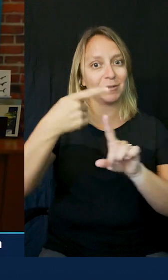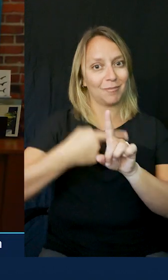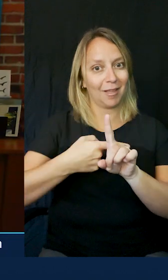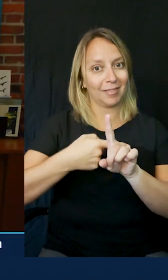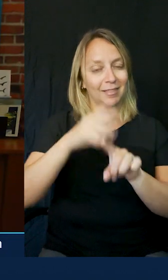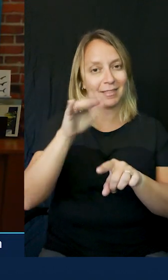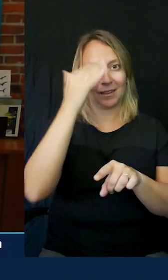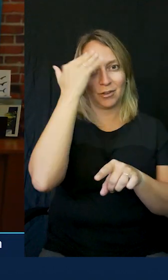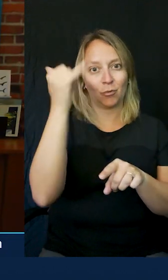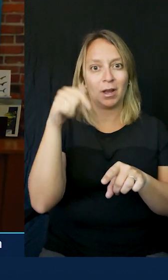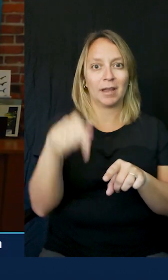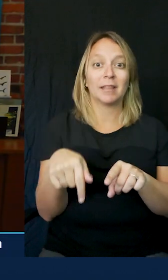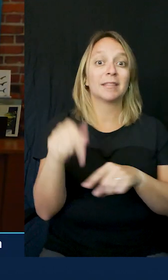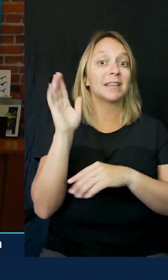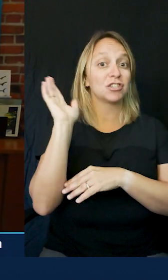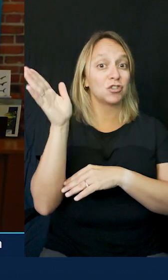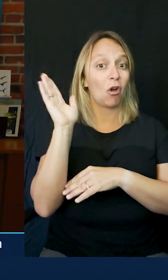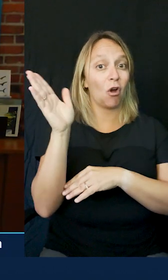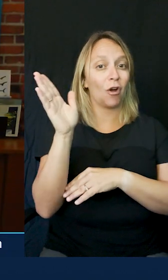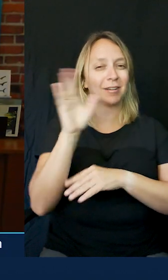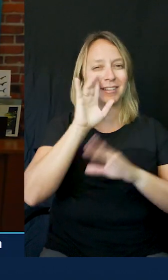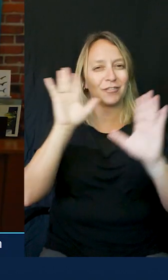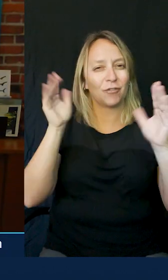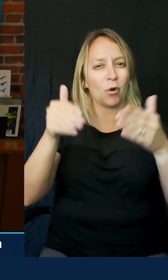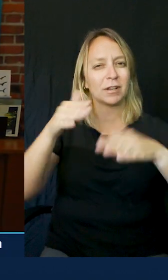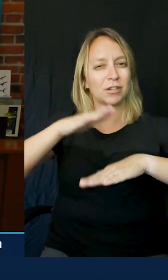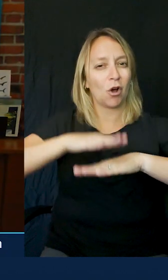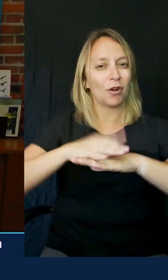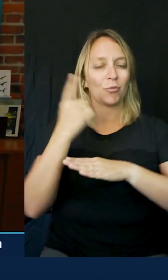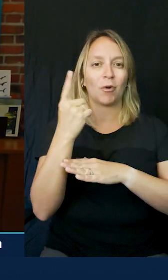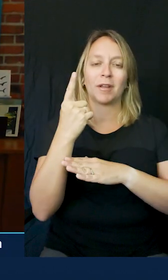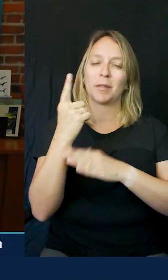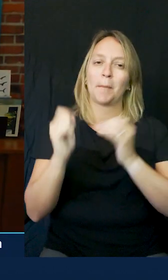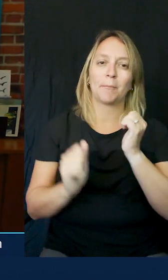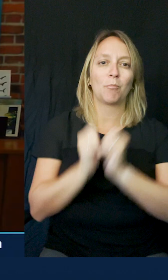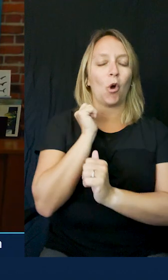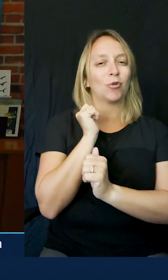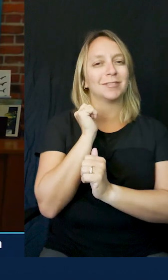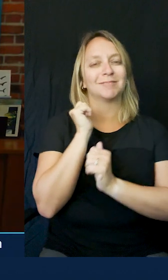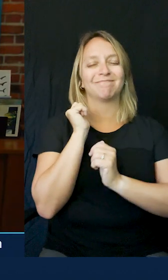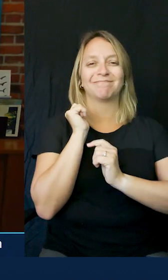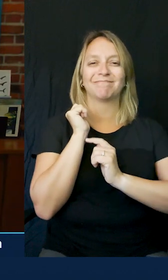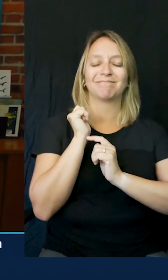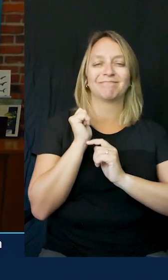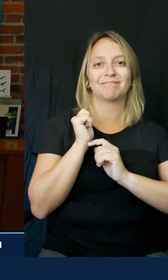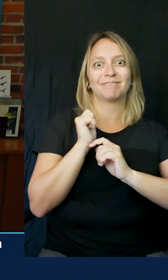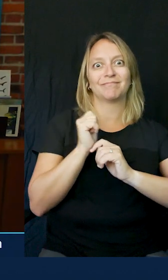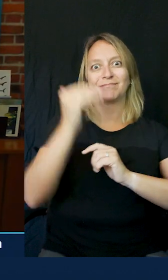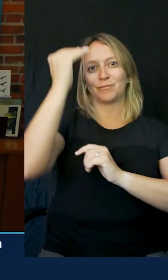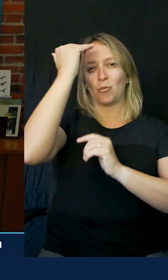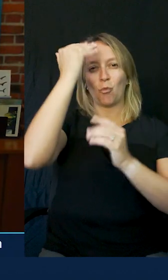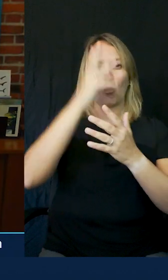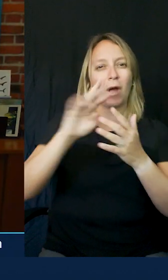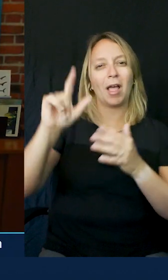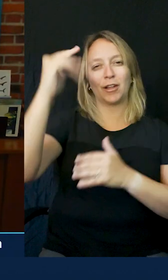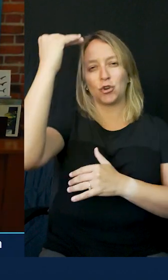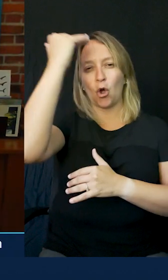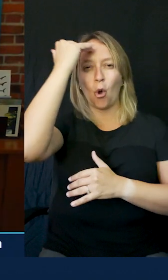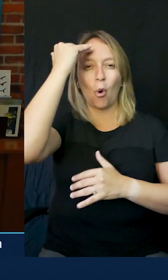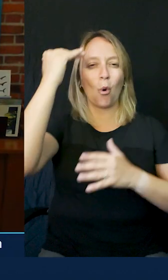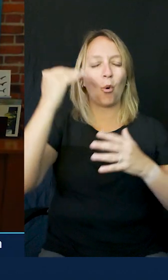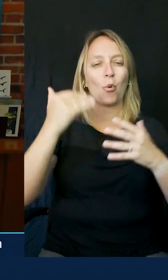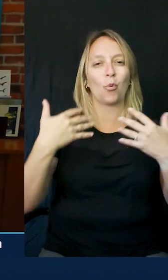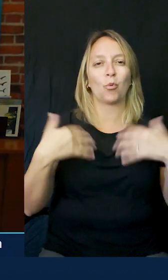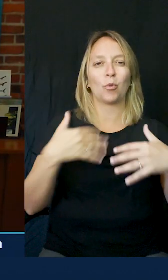of Lightning Talks is dedicated to one of the most iconic and charismatic populations in the